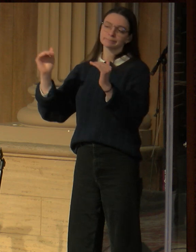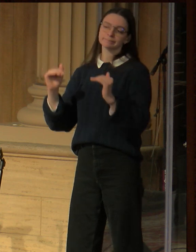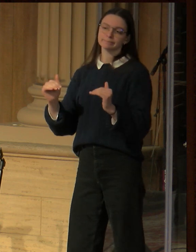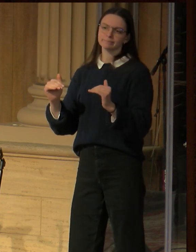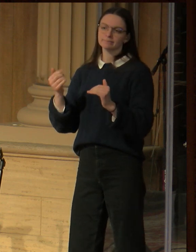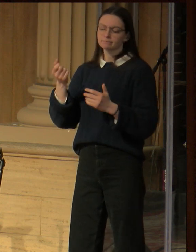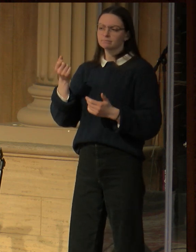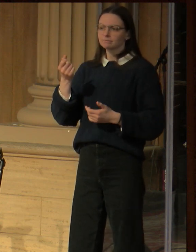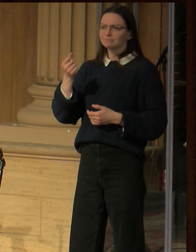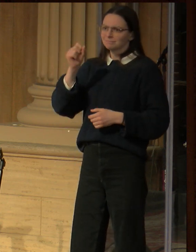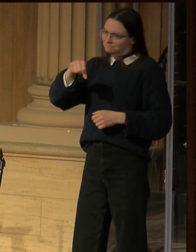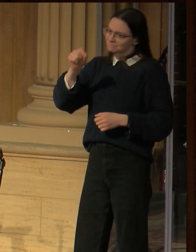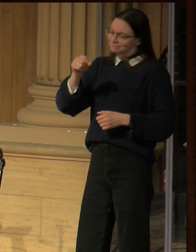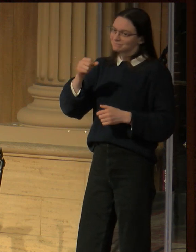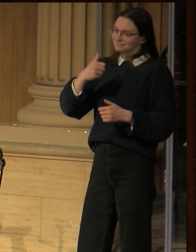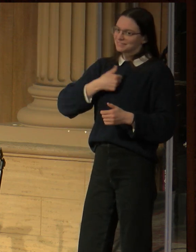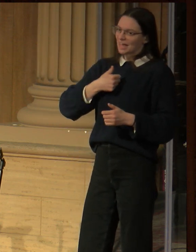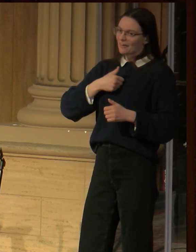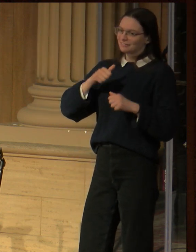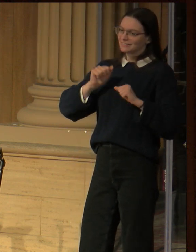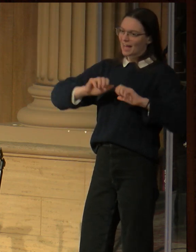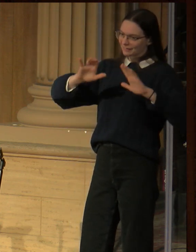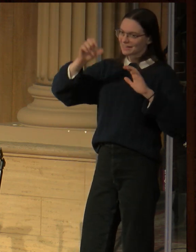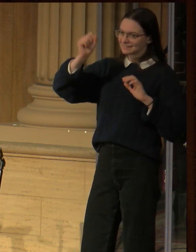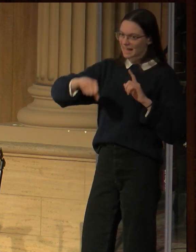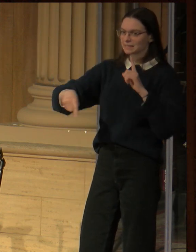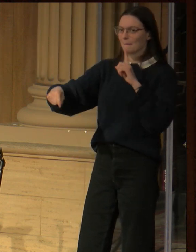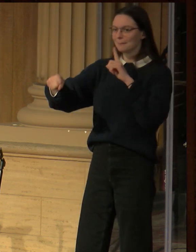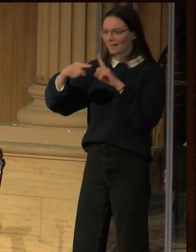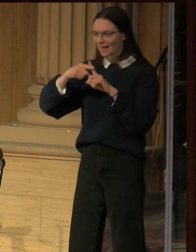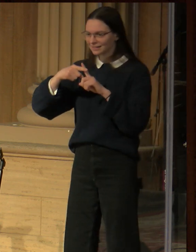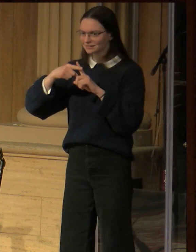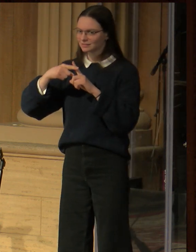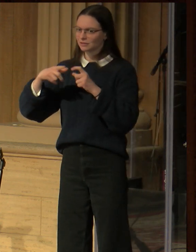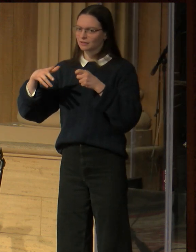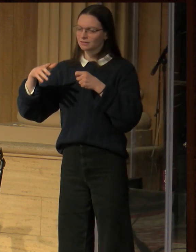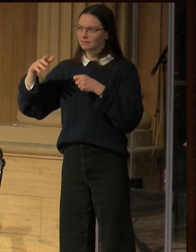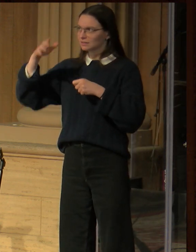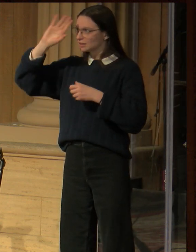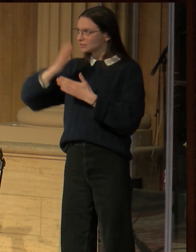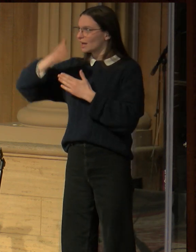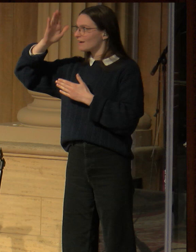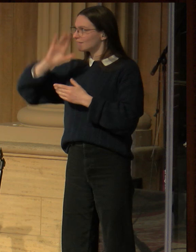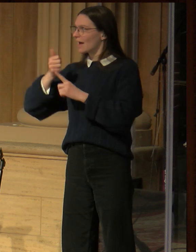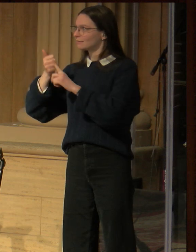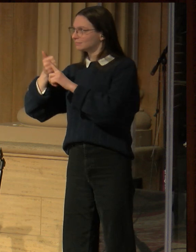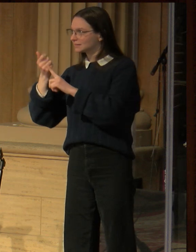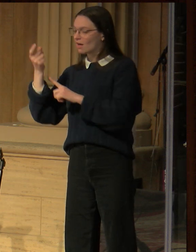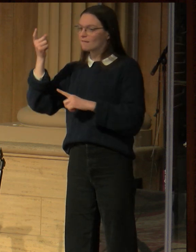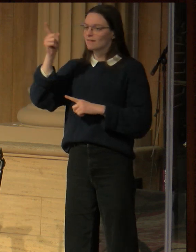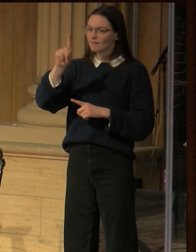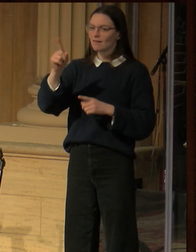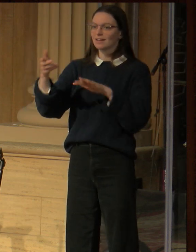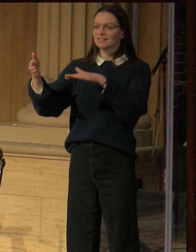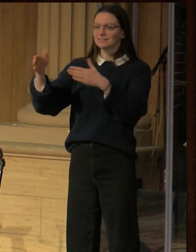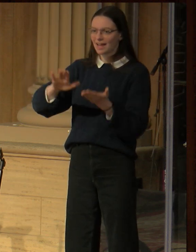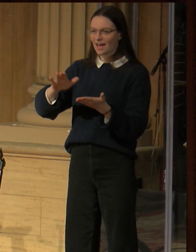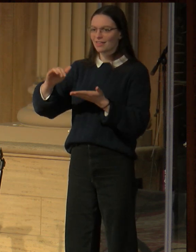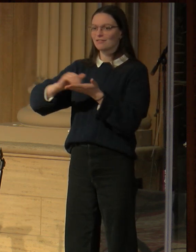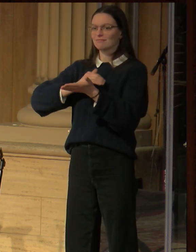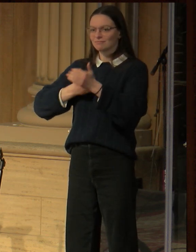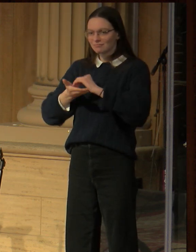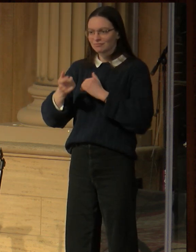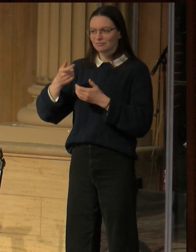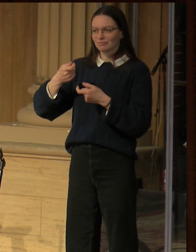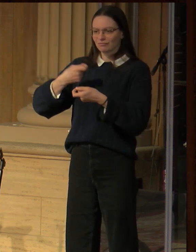was an example of self-sacrifice, but it was the atoning death of the Son of God in the place of sinners like us, so that whoever would believe in him would